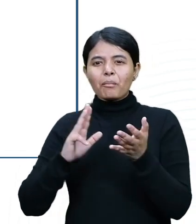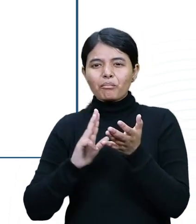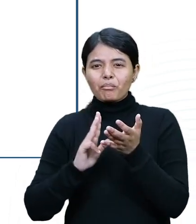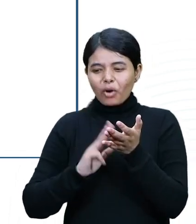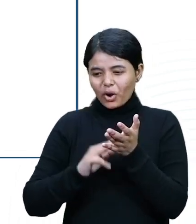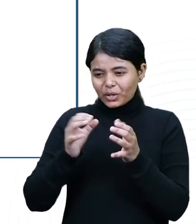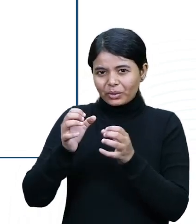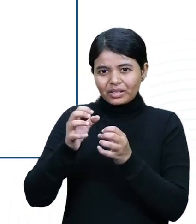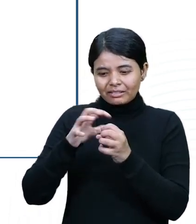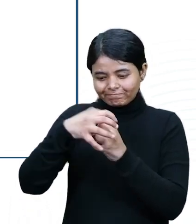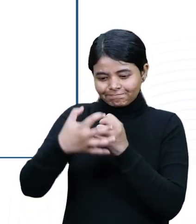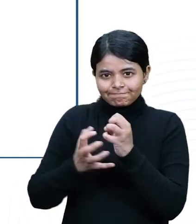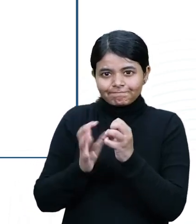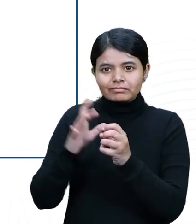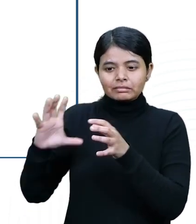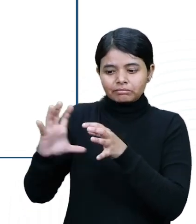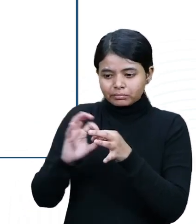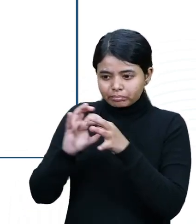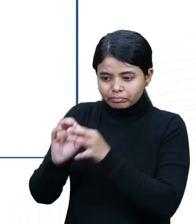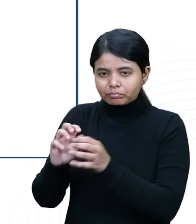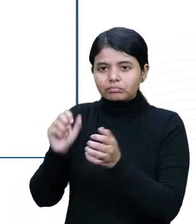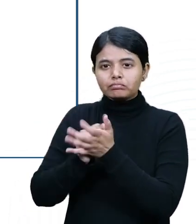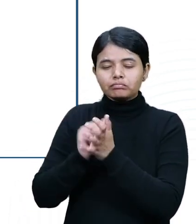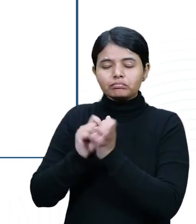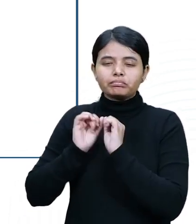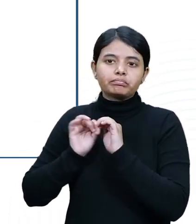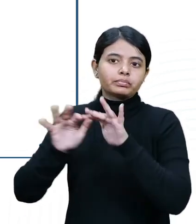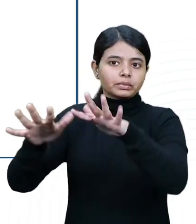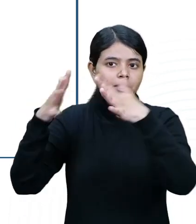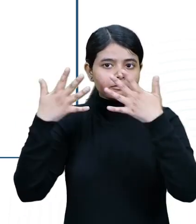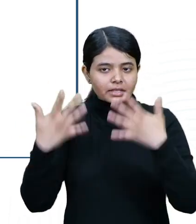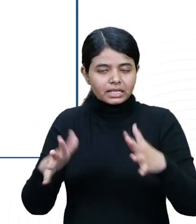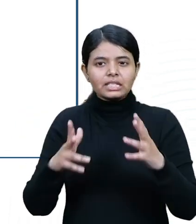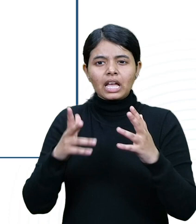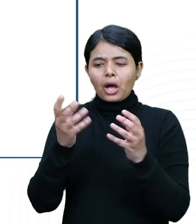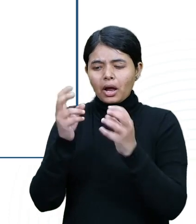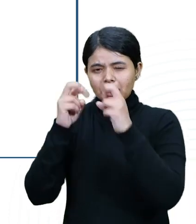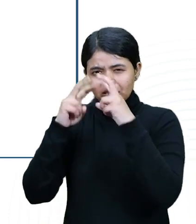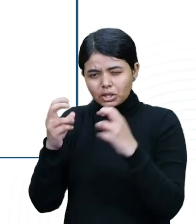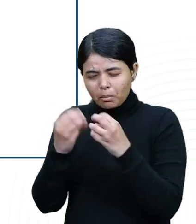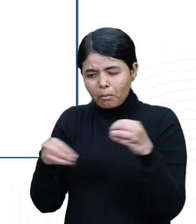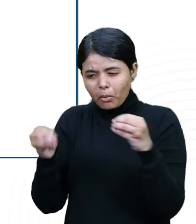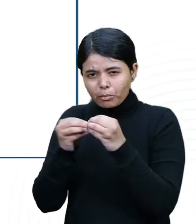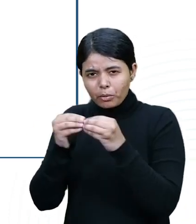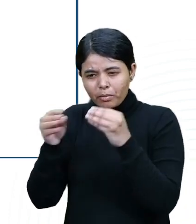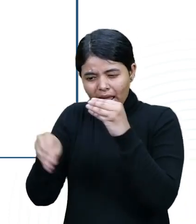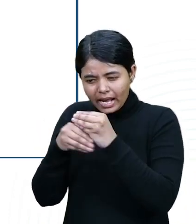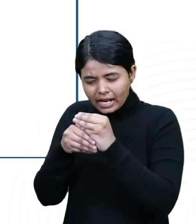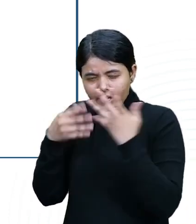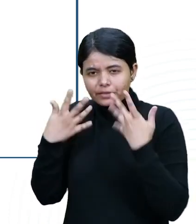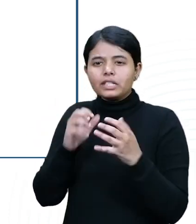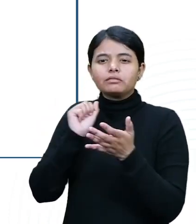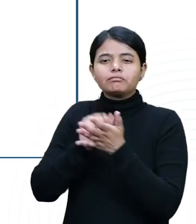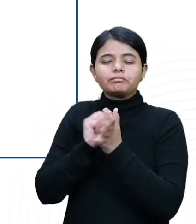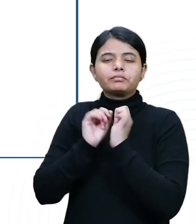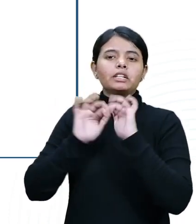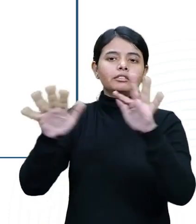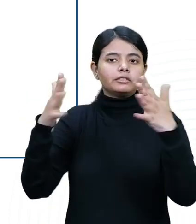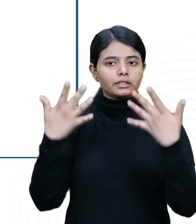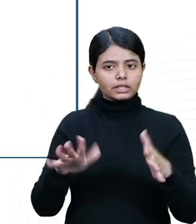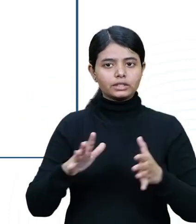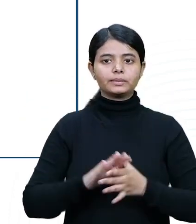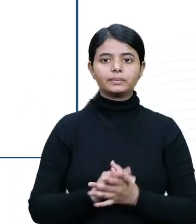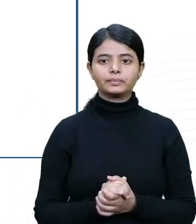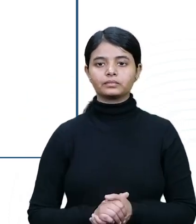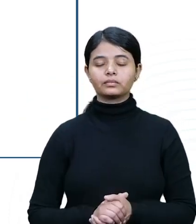the lipid and the protein, and it separates the glycans entirely, and we get it in the aqueous phase. And once we have